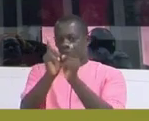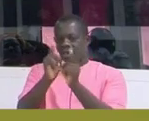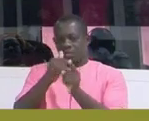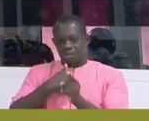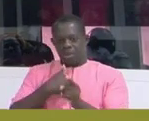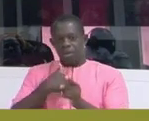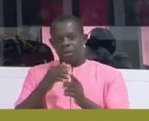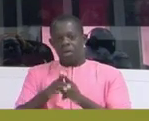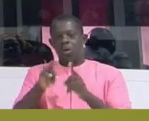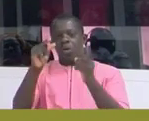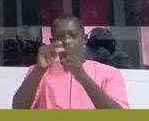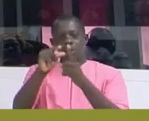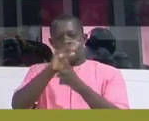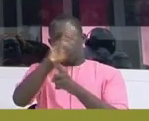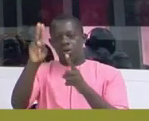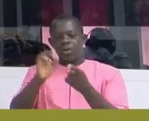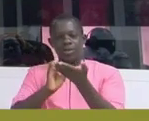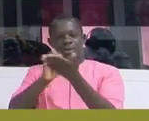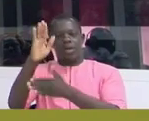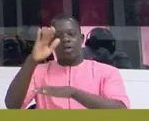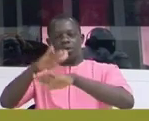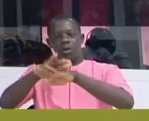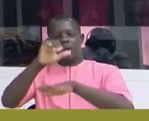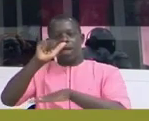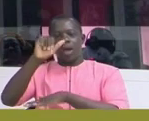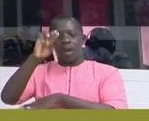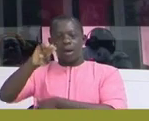yourselves and you get to me